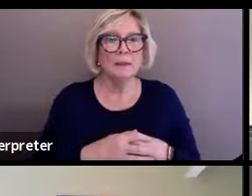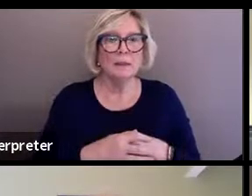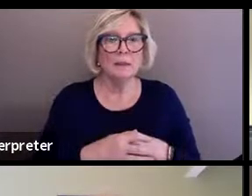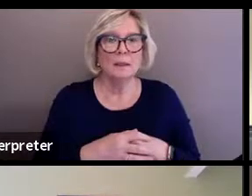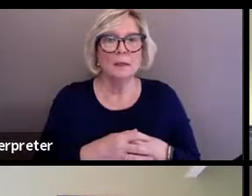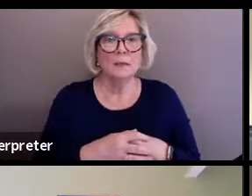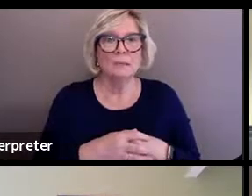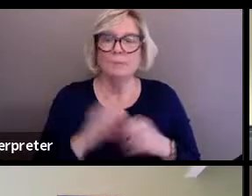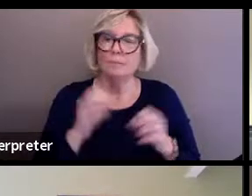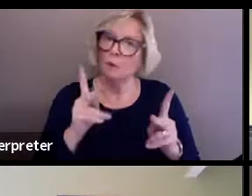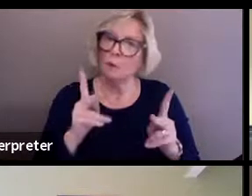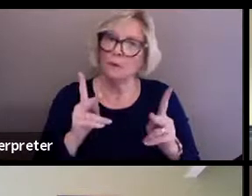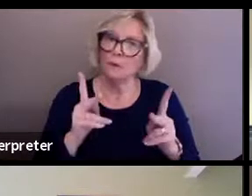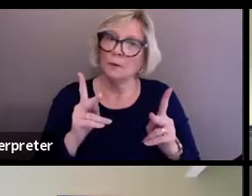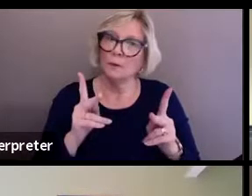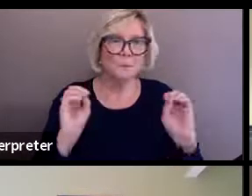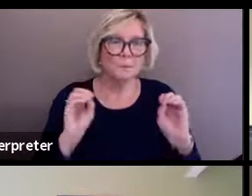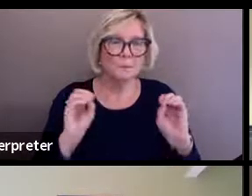Okay, seeing none.